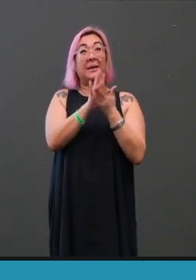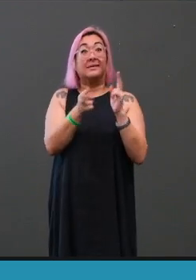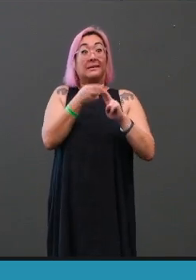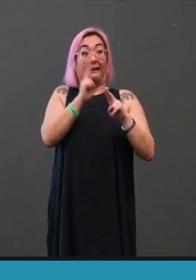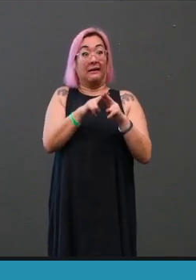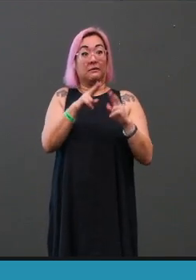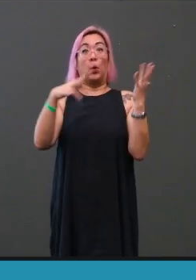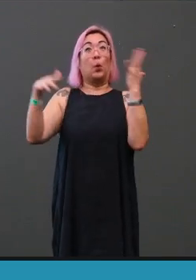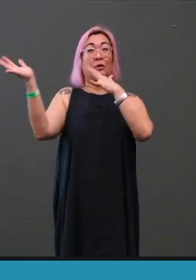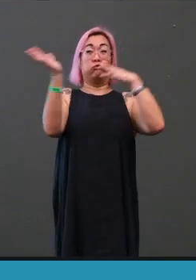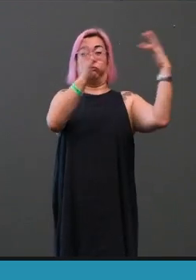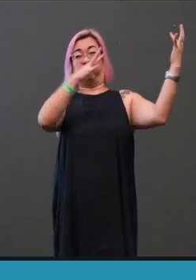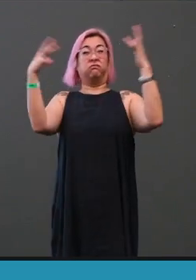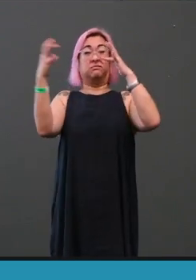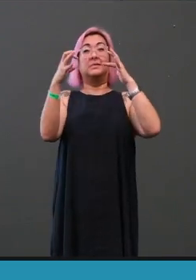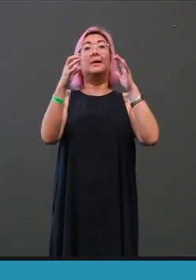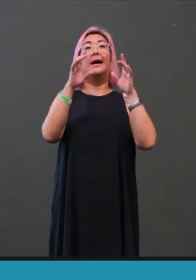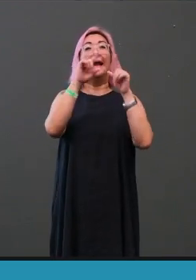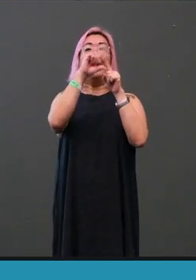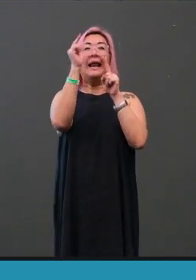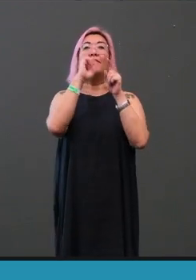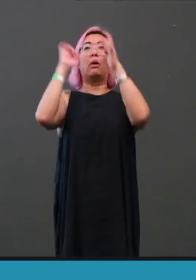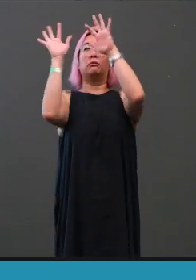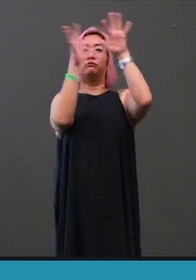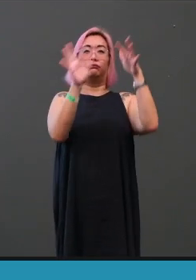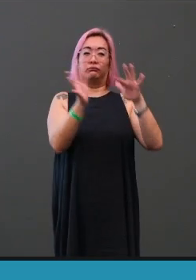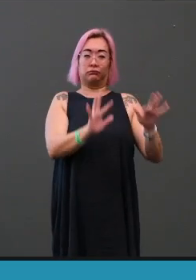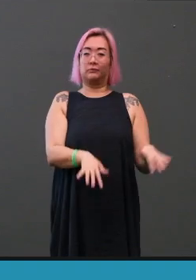can animate them in different ways as well.